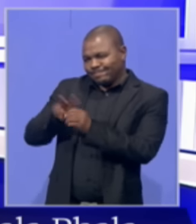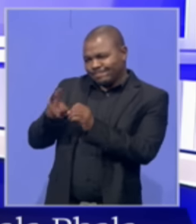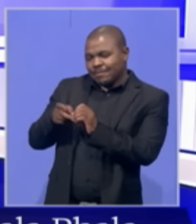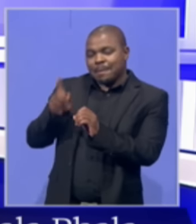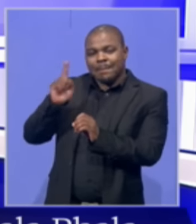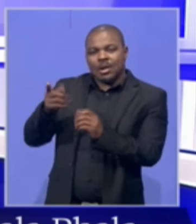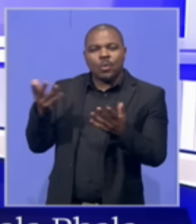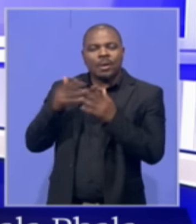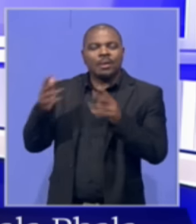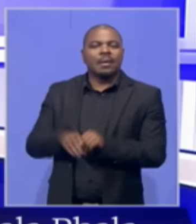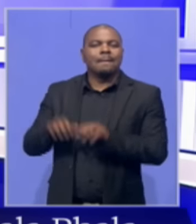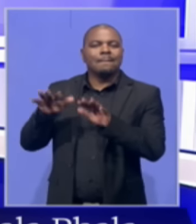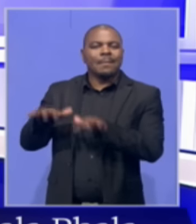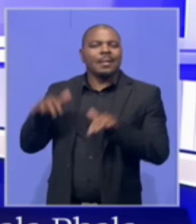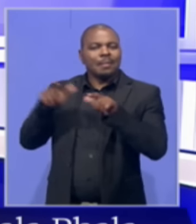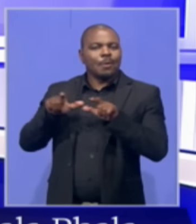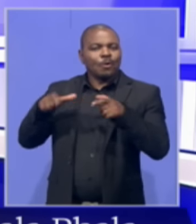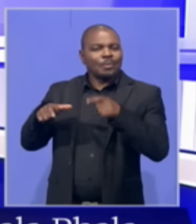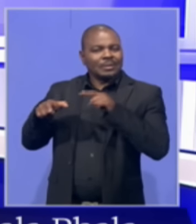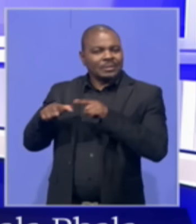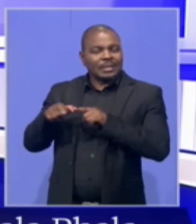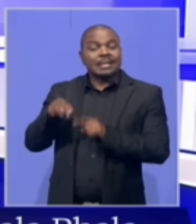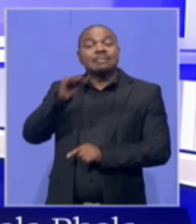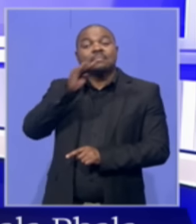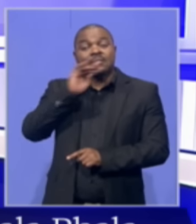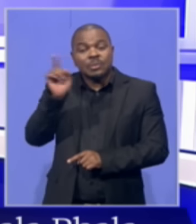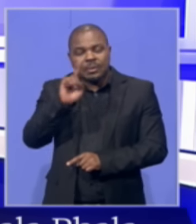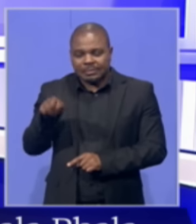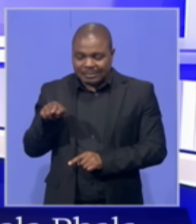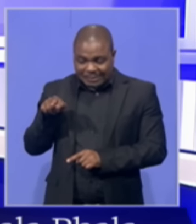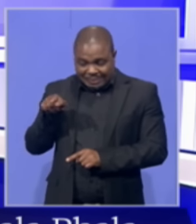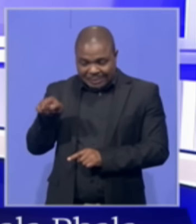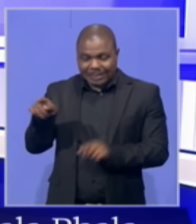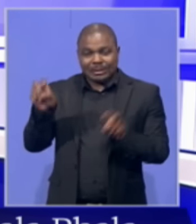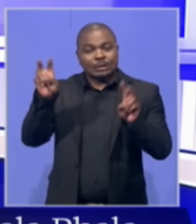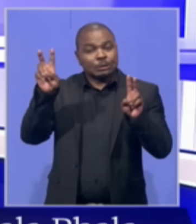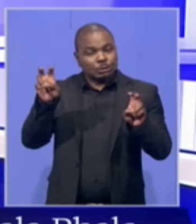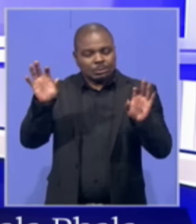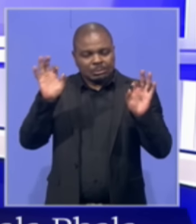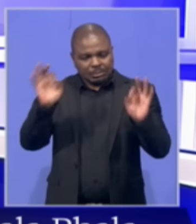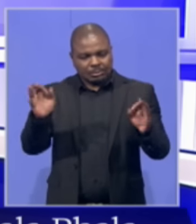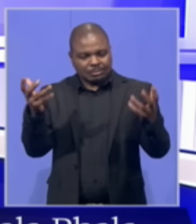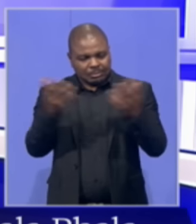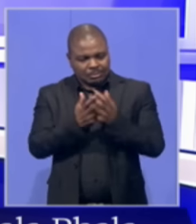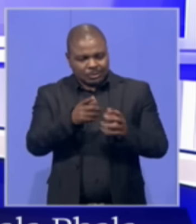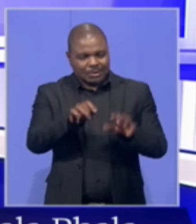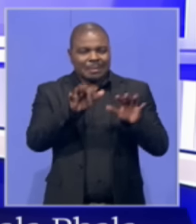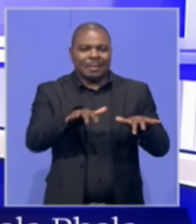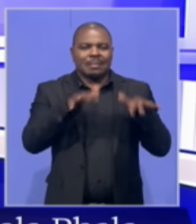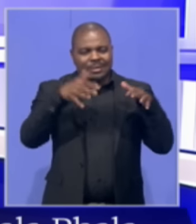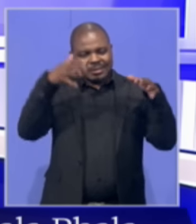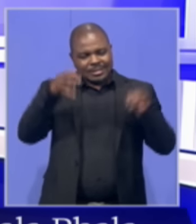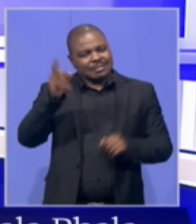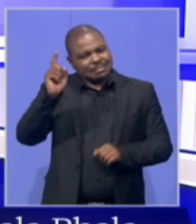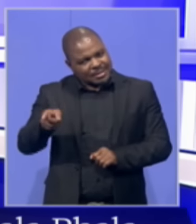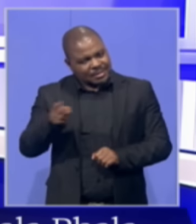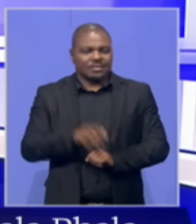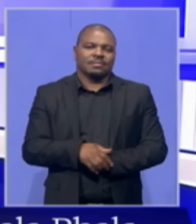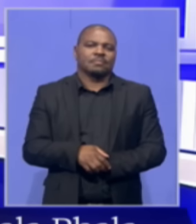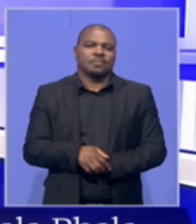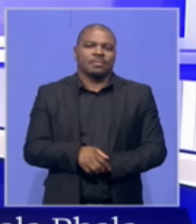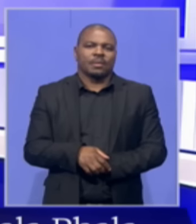ya bosekaseki ya palamente ke sekai sa se se bontshang fa morero o tshwanetse wa swetswa ke kokwano